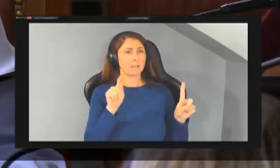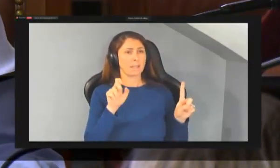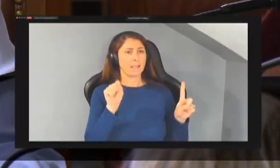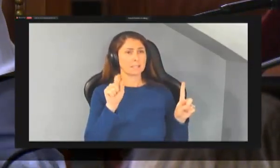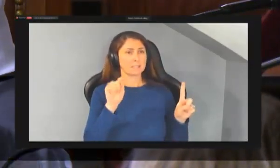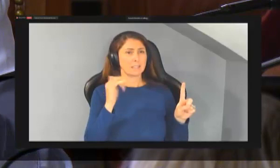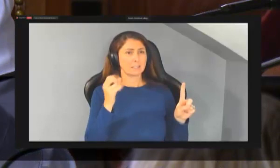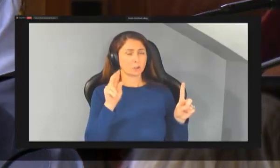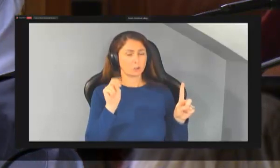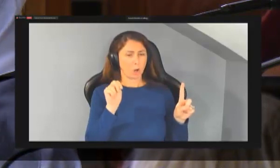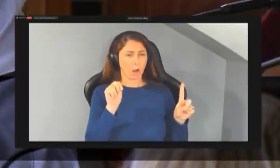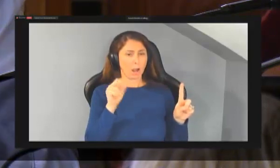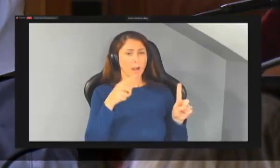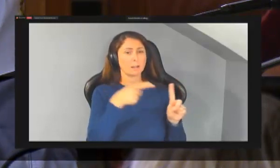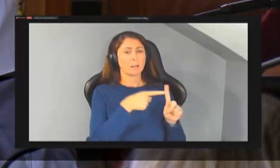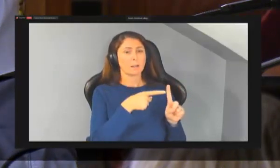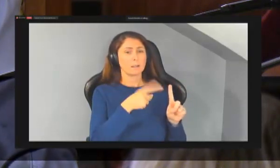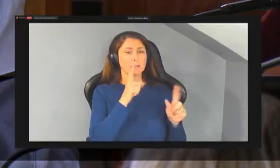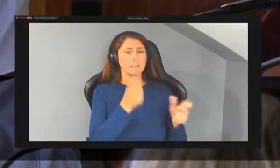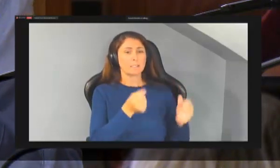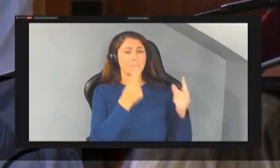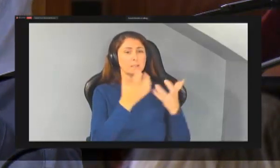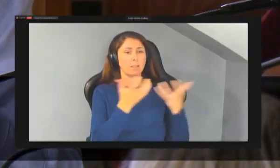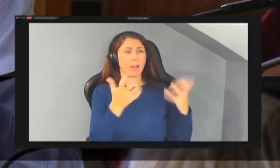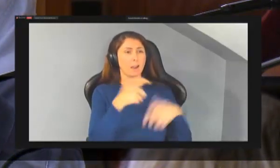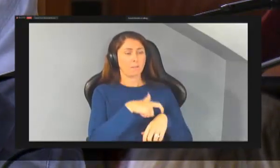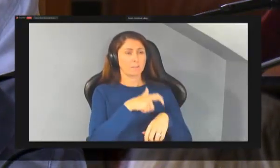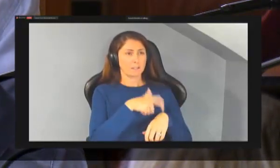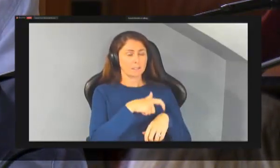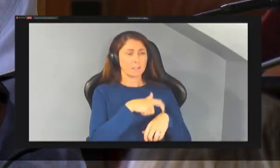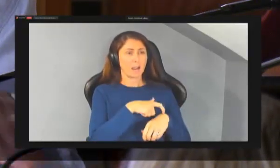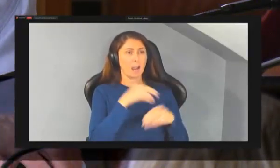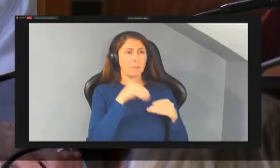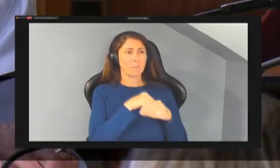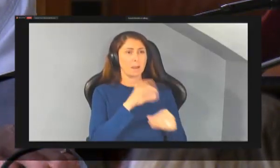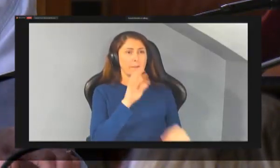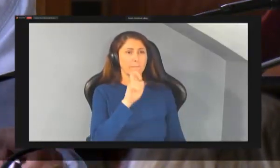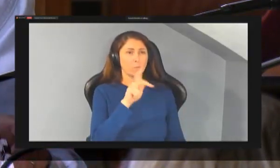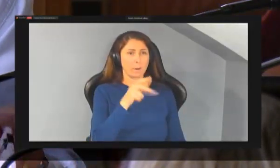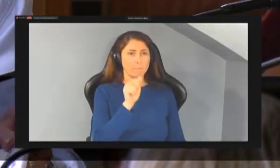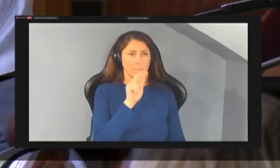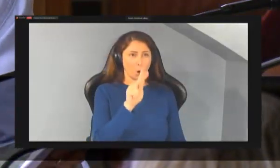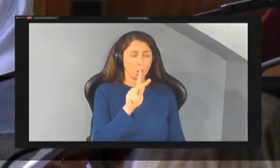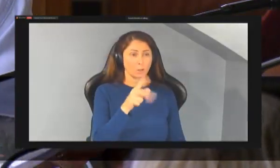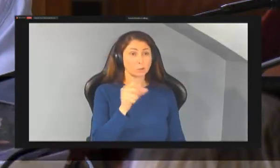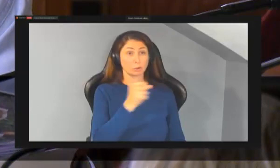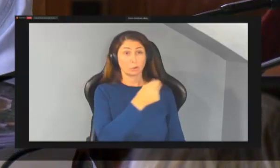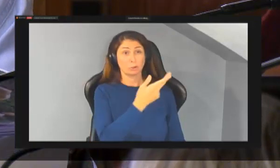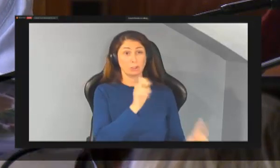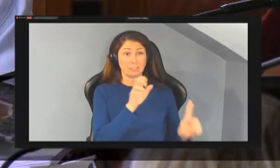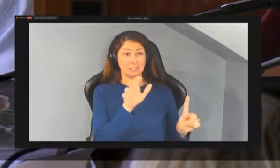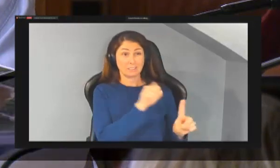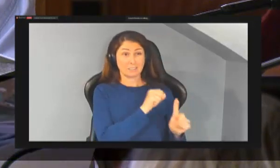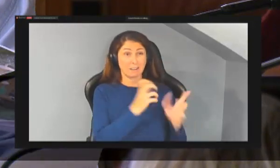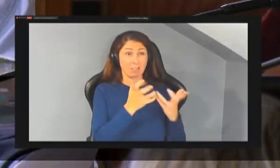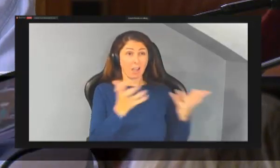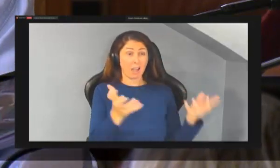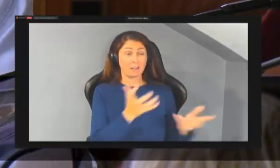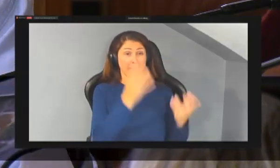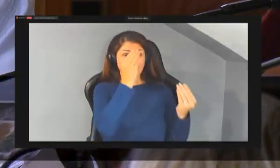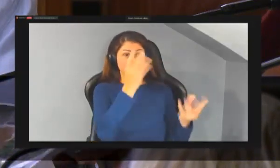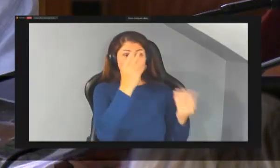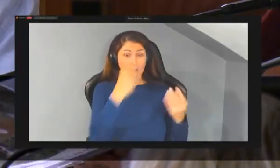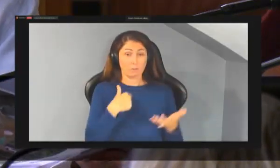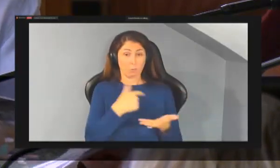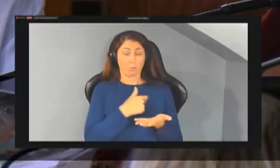birder and spends a lot of time in Schenley and Frick Park, she has taken a lot of the data that we've been collecting over